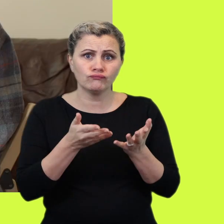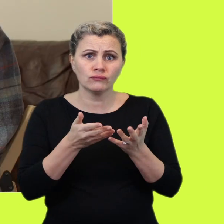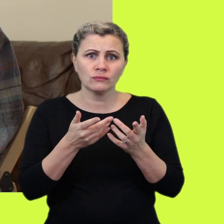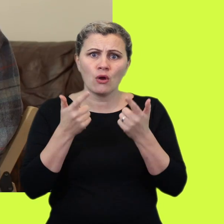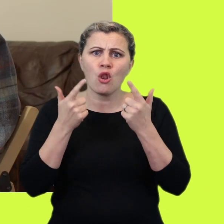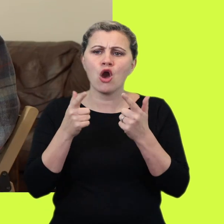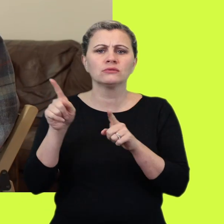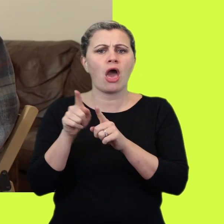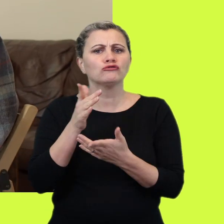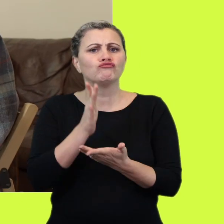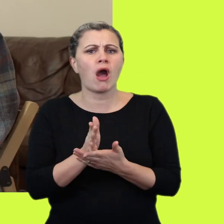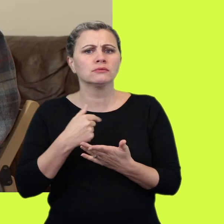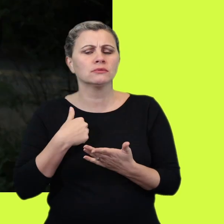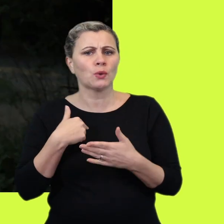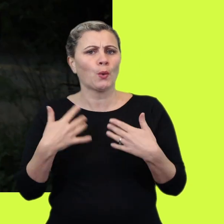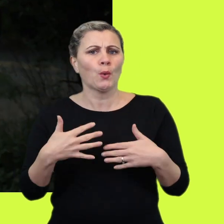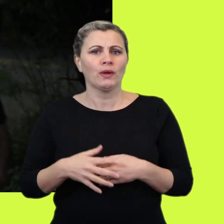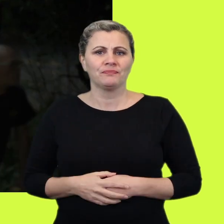I think it's just been great.